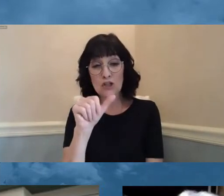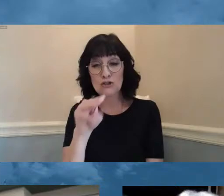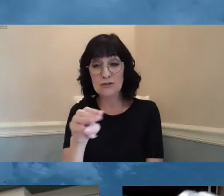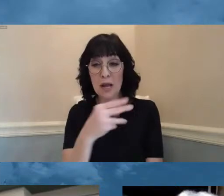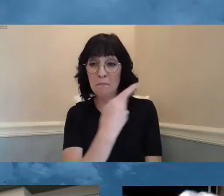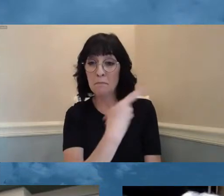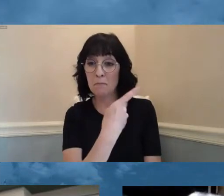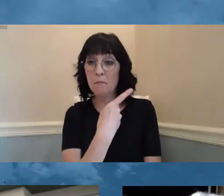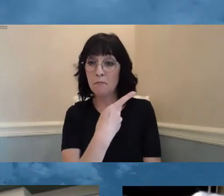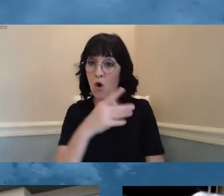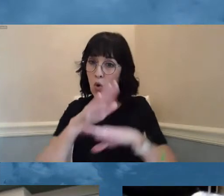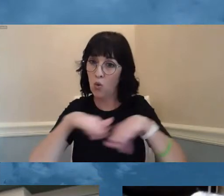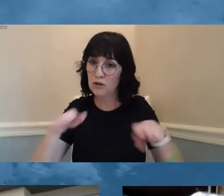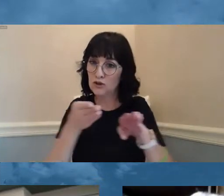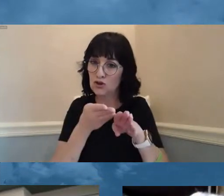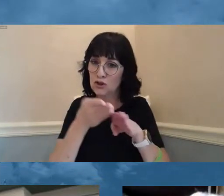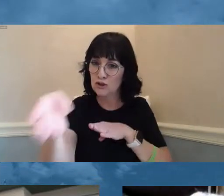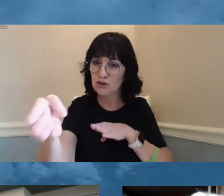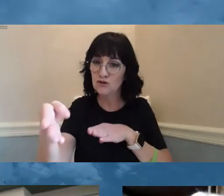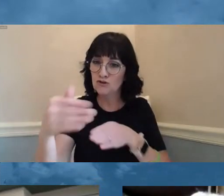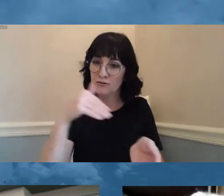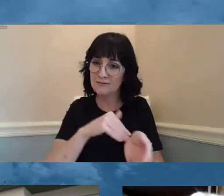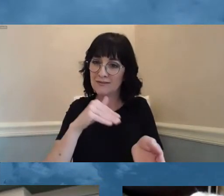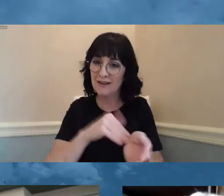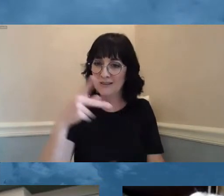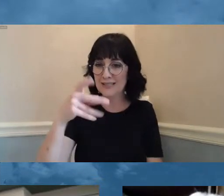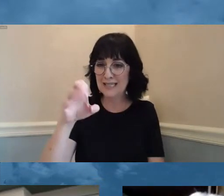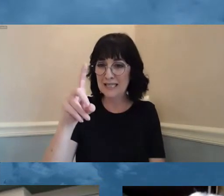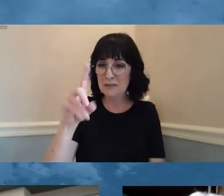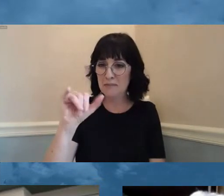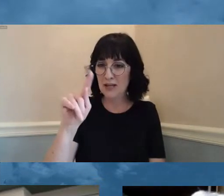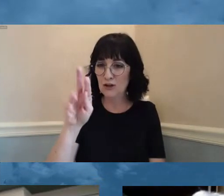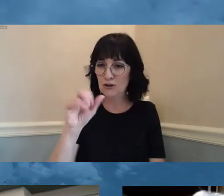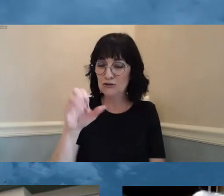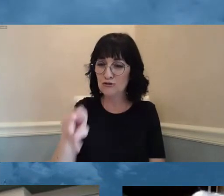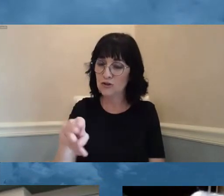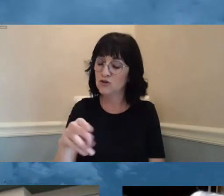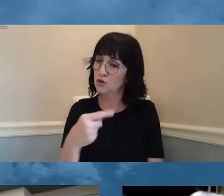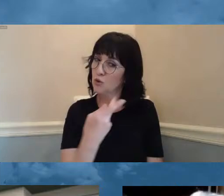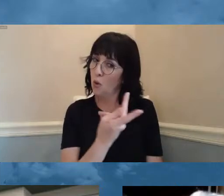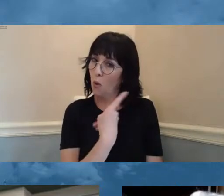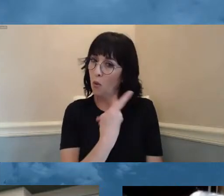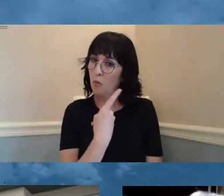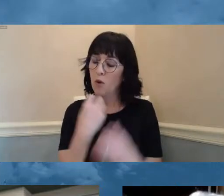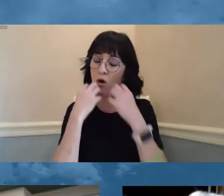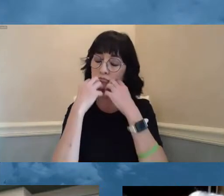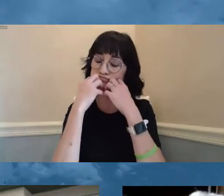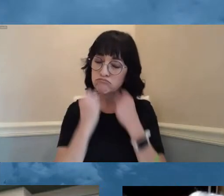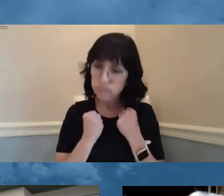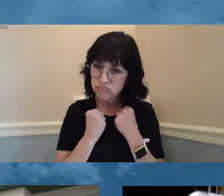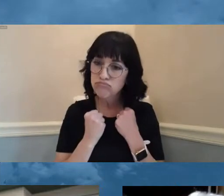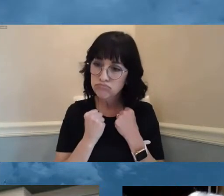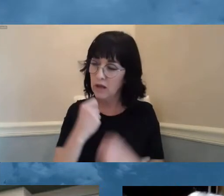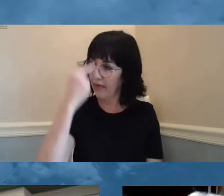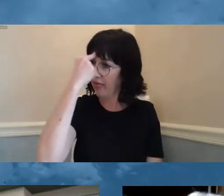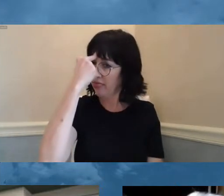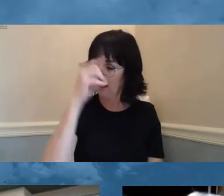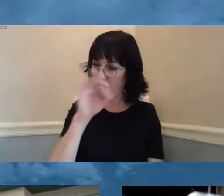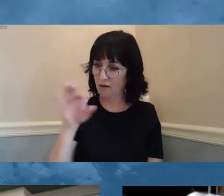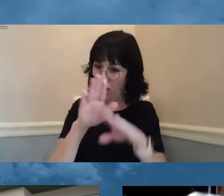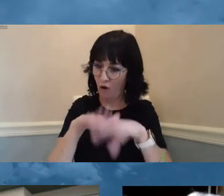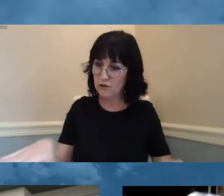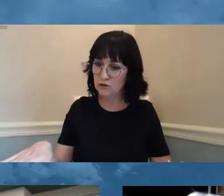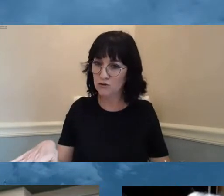deeply about getting kids back to school. We know from many perspectives how important this is. We